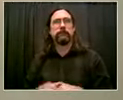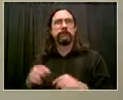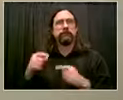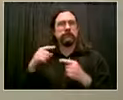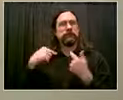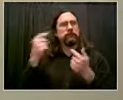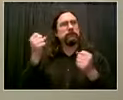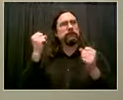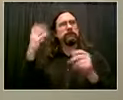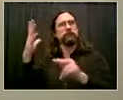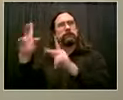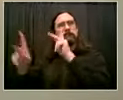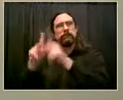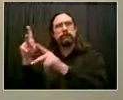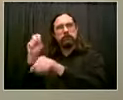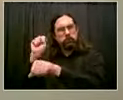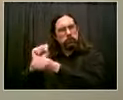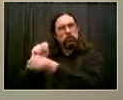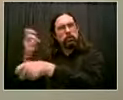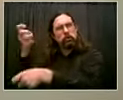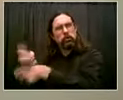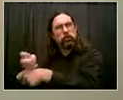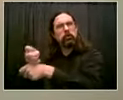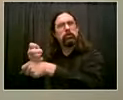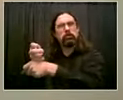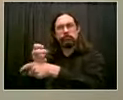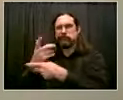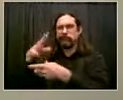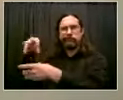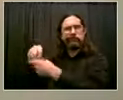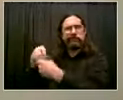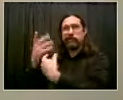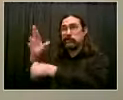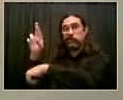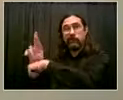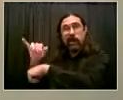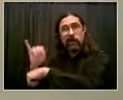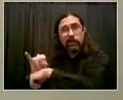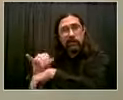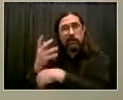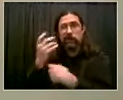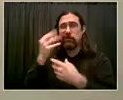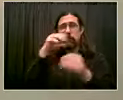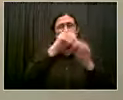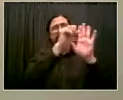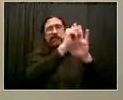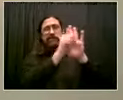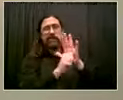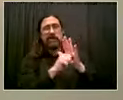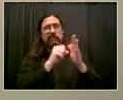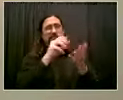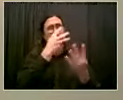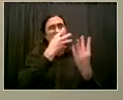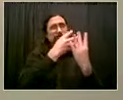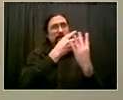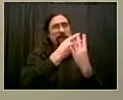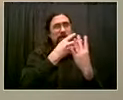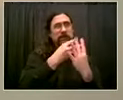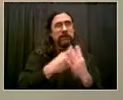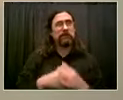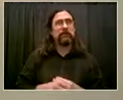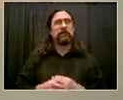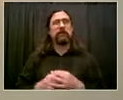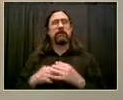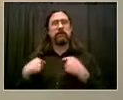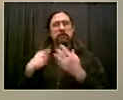prison, who don't have a place to go. And these hotels provided an opportunity for them to be restored. Hotels